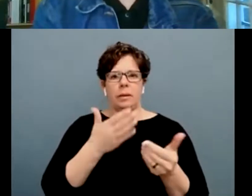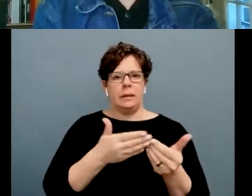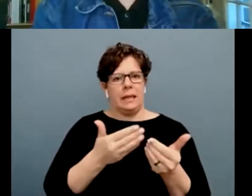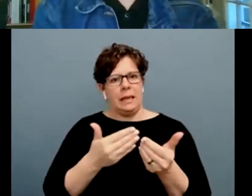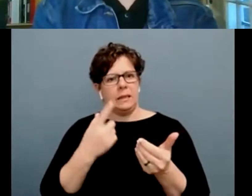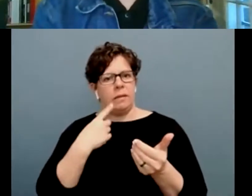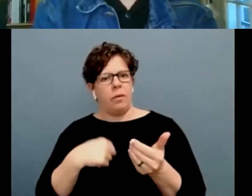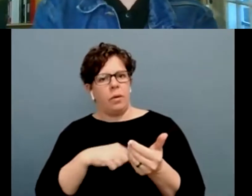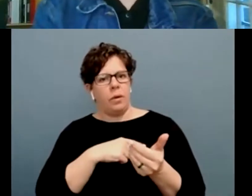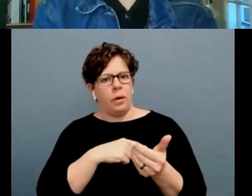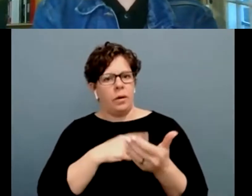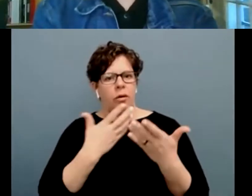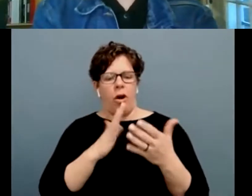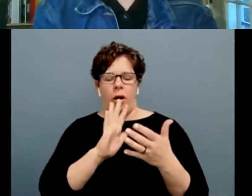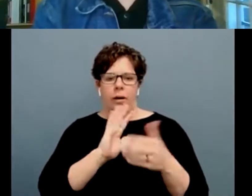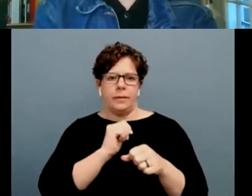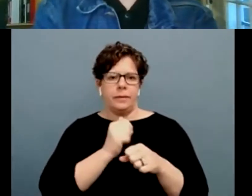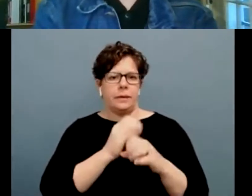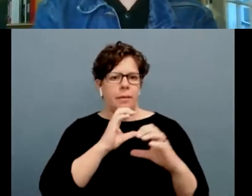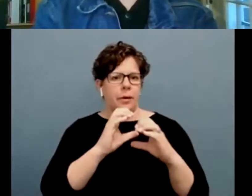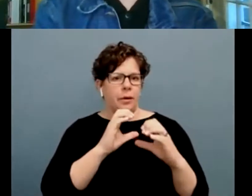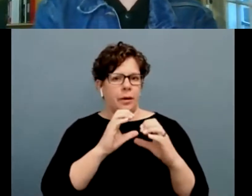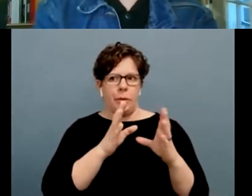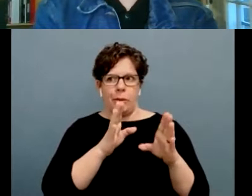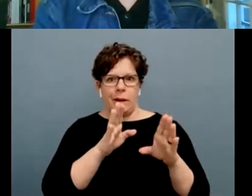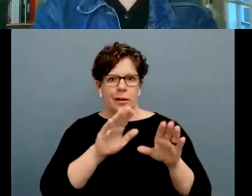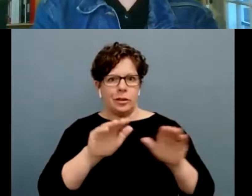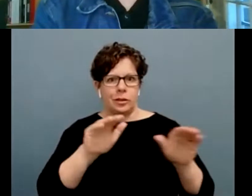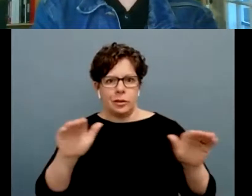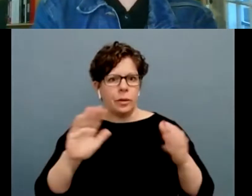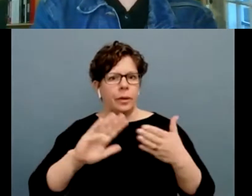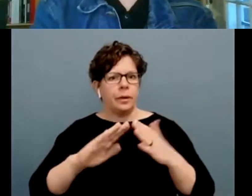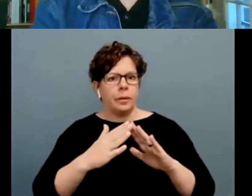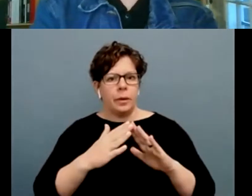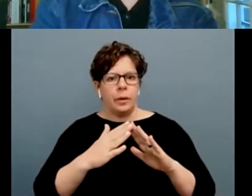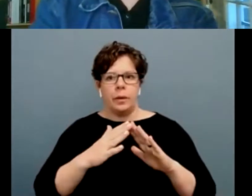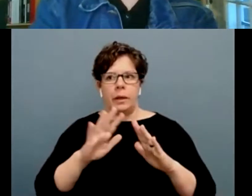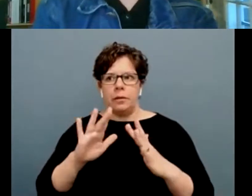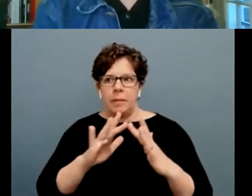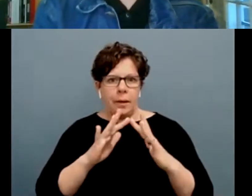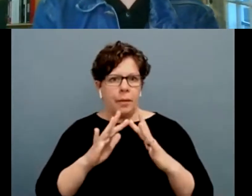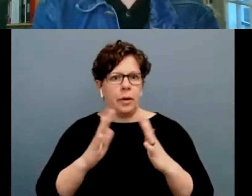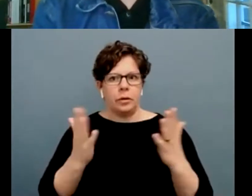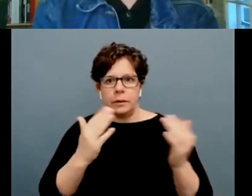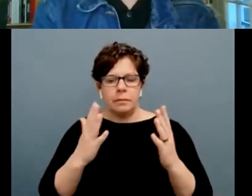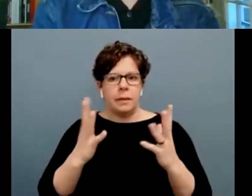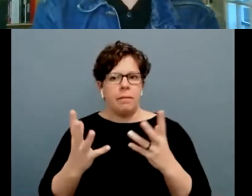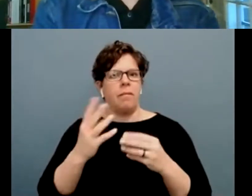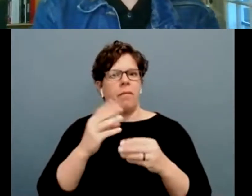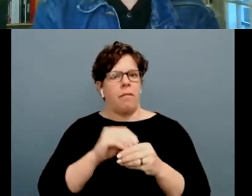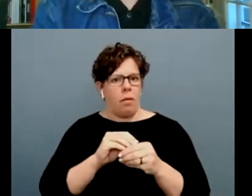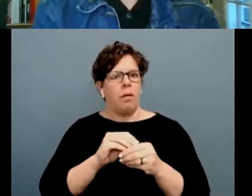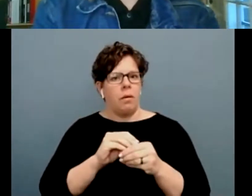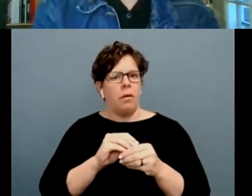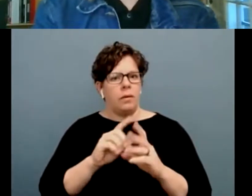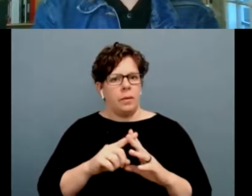our already established communication channels and networks that were established early on in the department. Kristen,